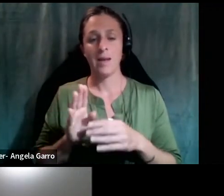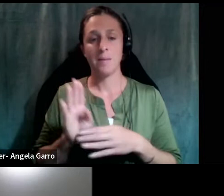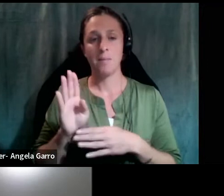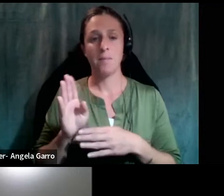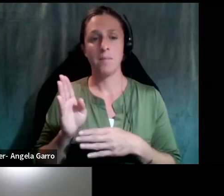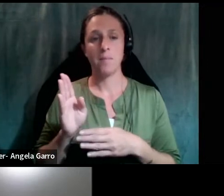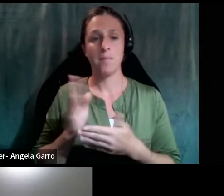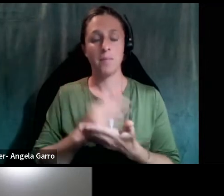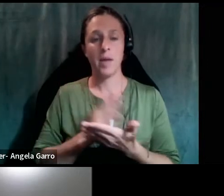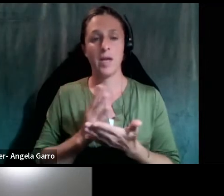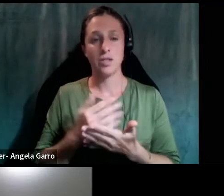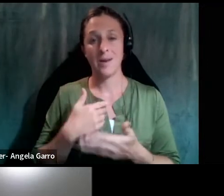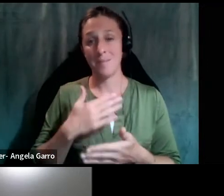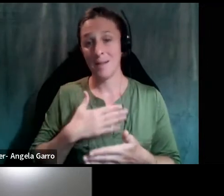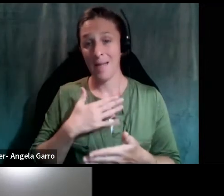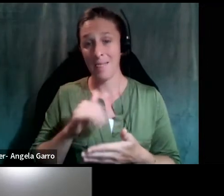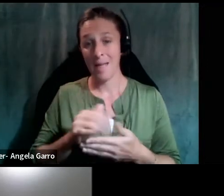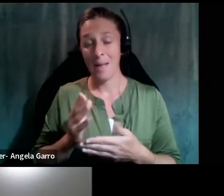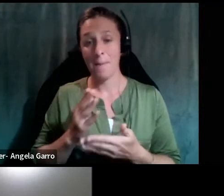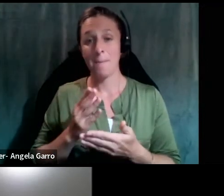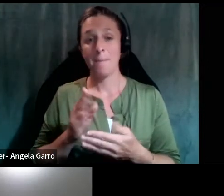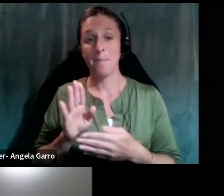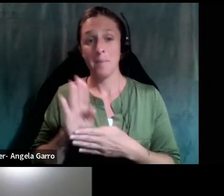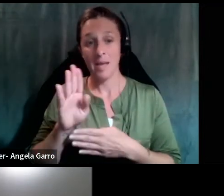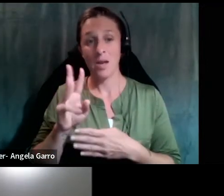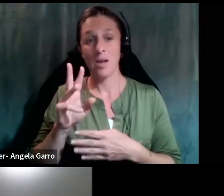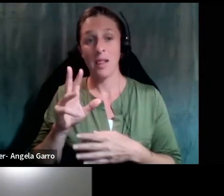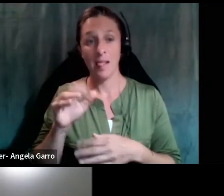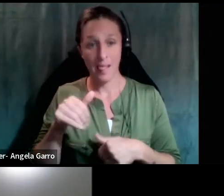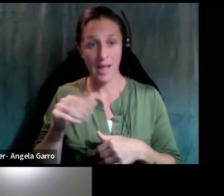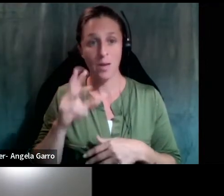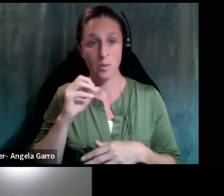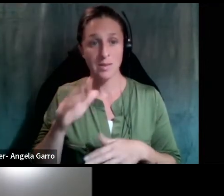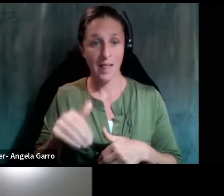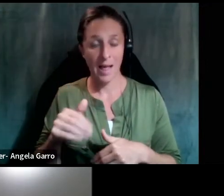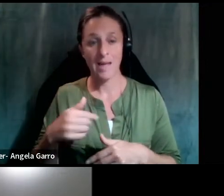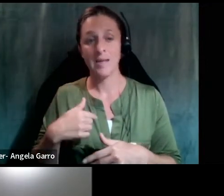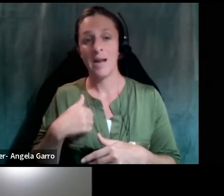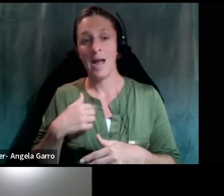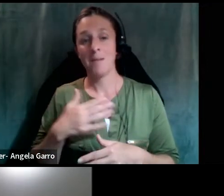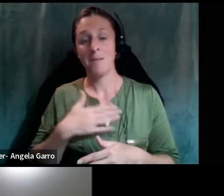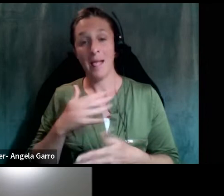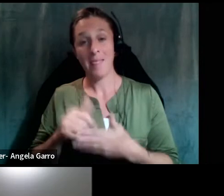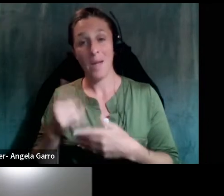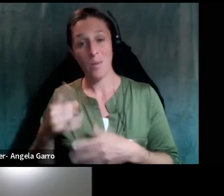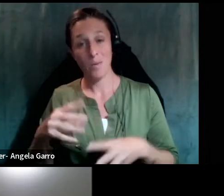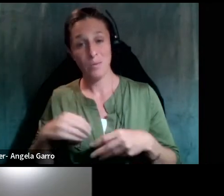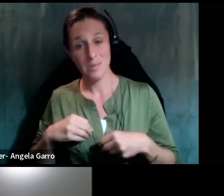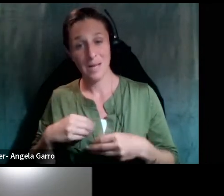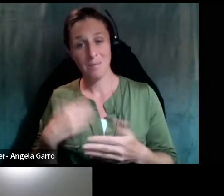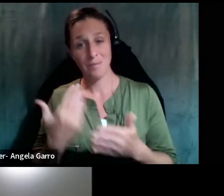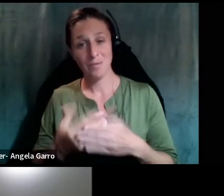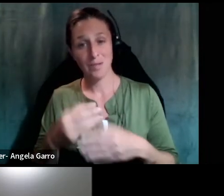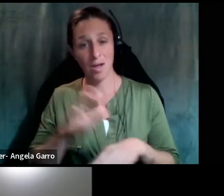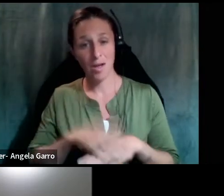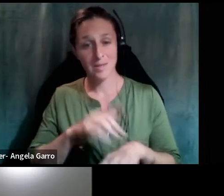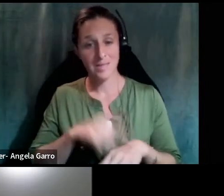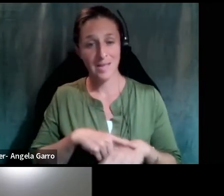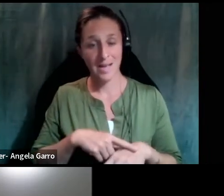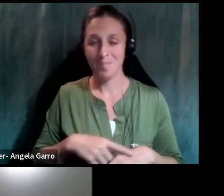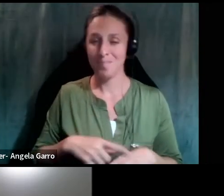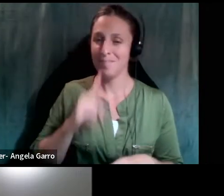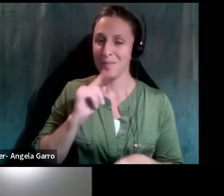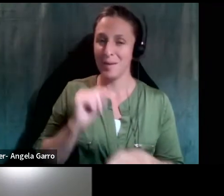bid that was late, and I'm glad the bid that we were accepting was the one that got in on time. So